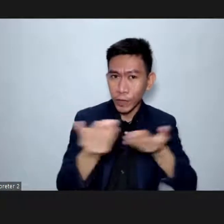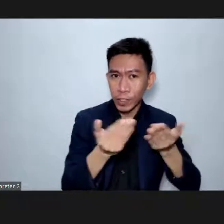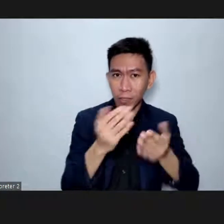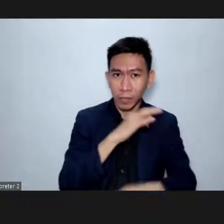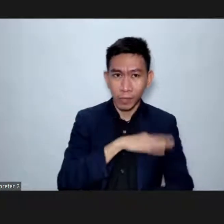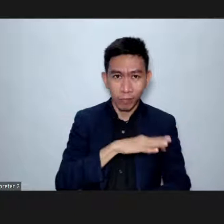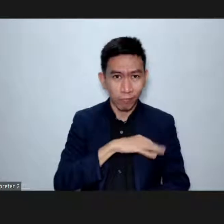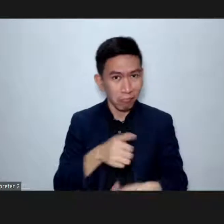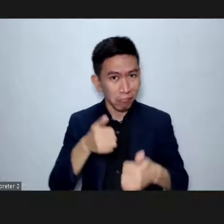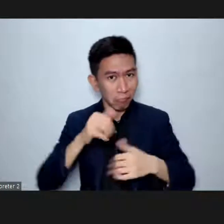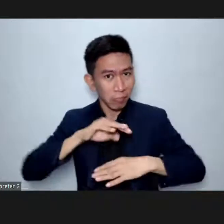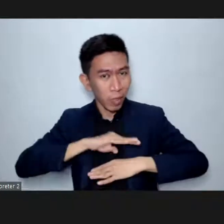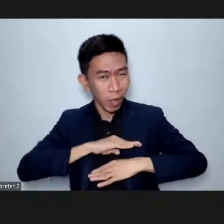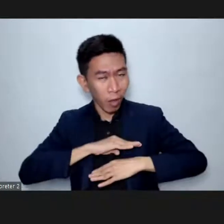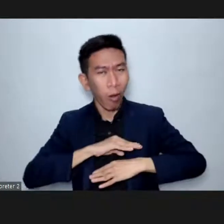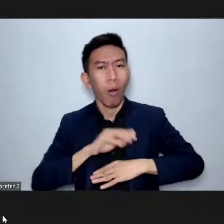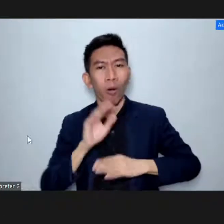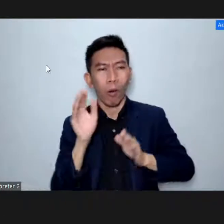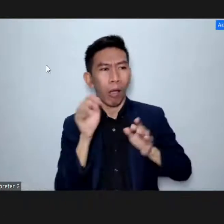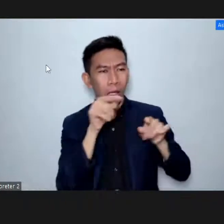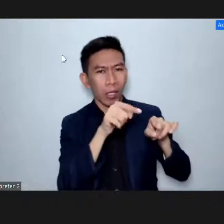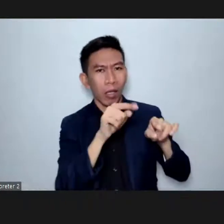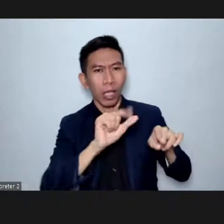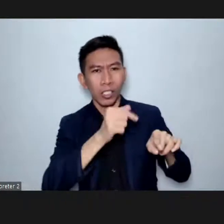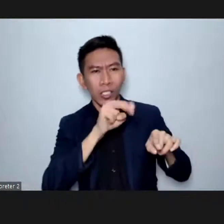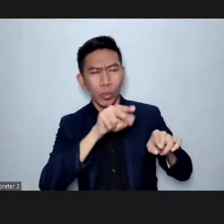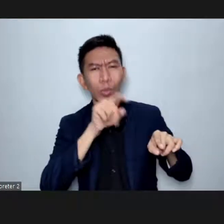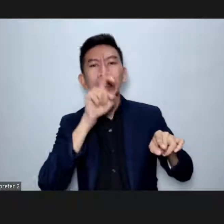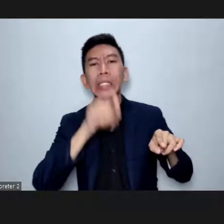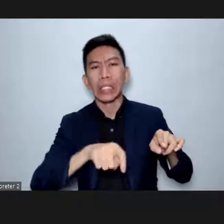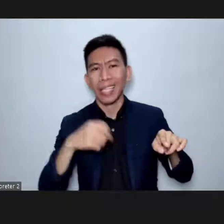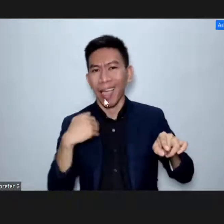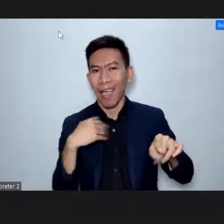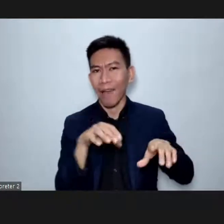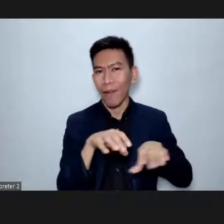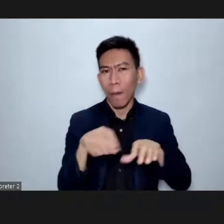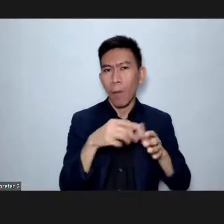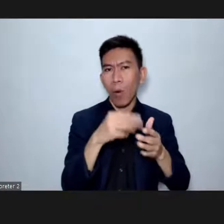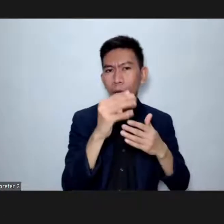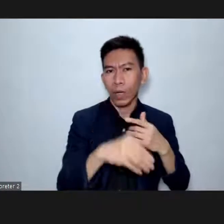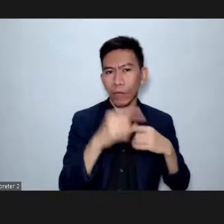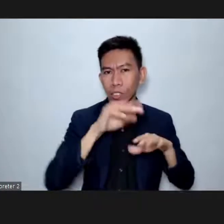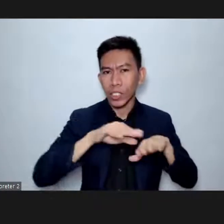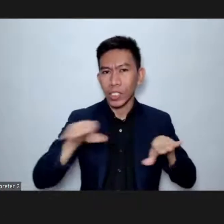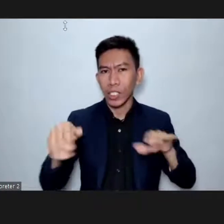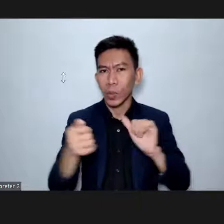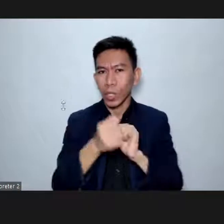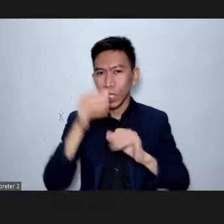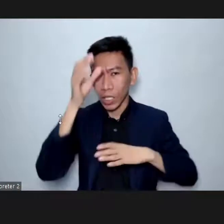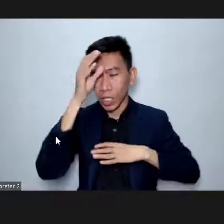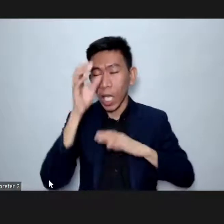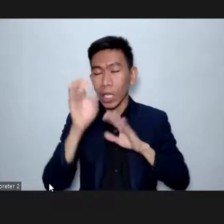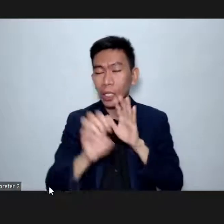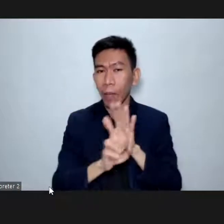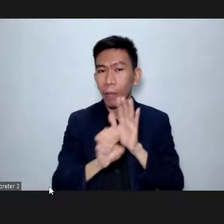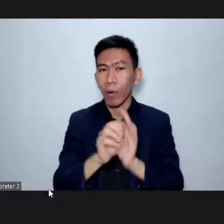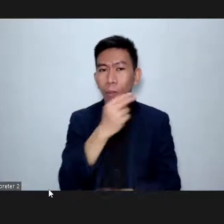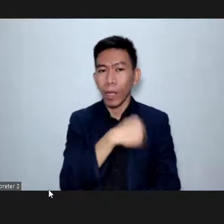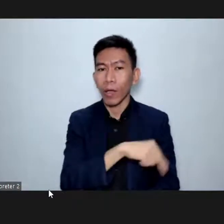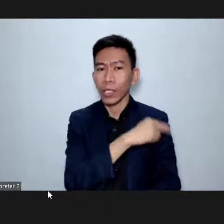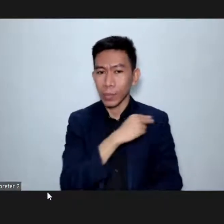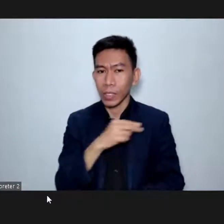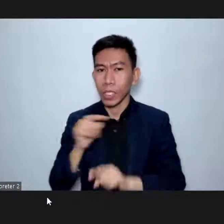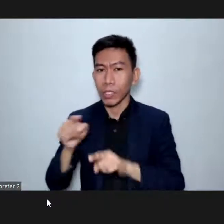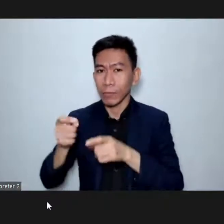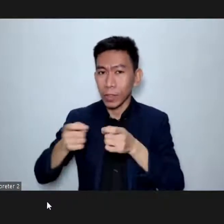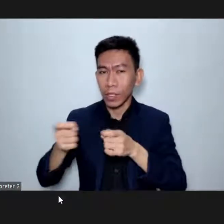have. Let's look at LGUs to ensure they have programs for children with cancer, like child lives programs in the hospitals they manage. Let's